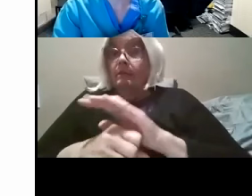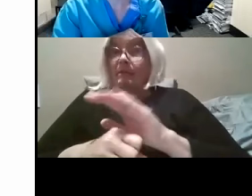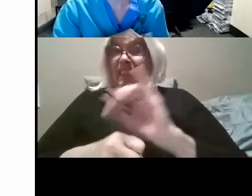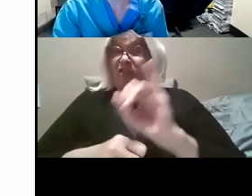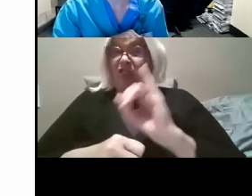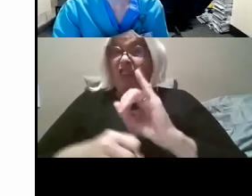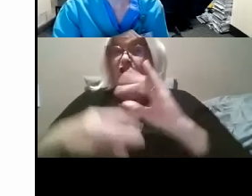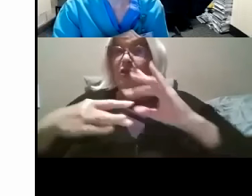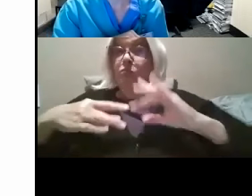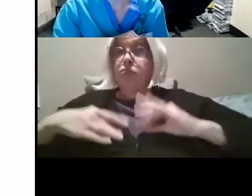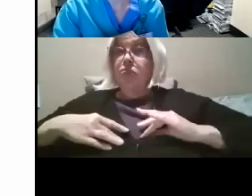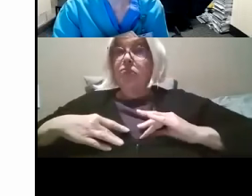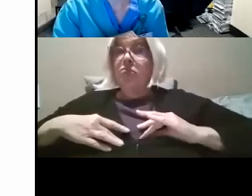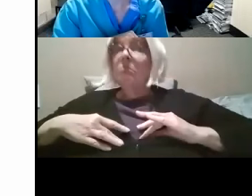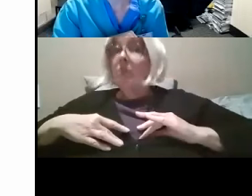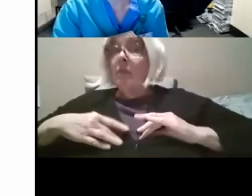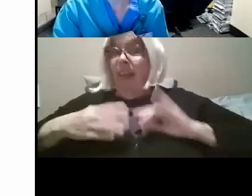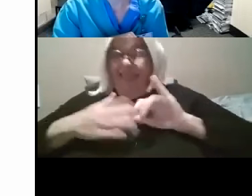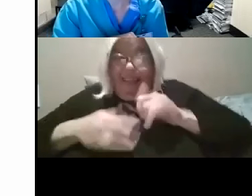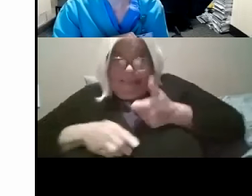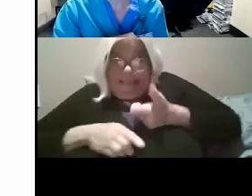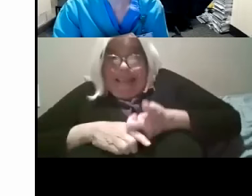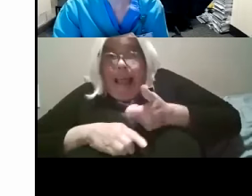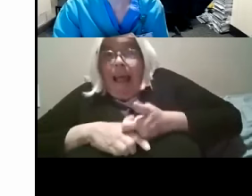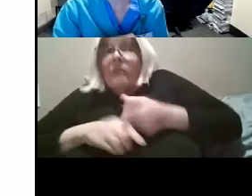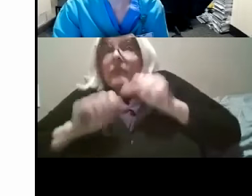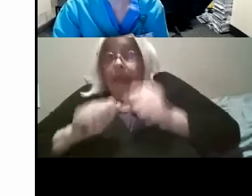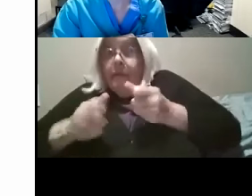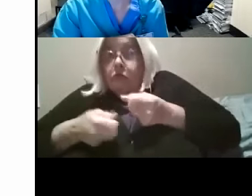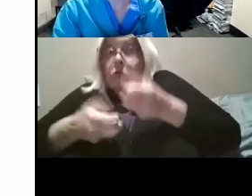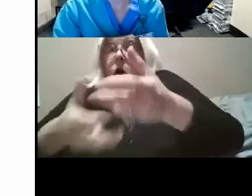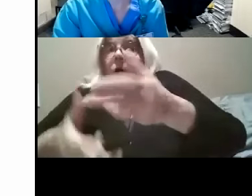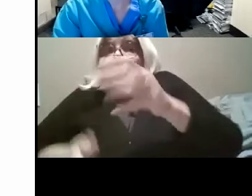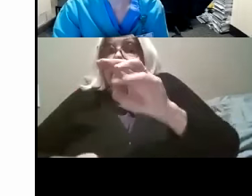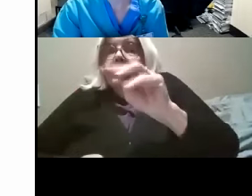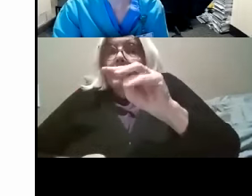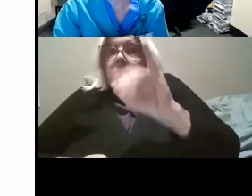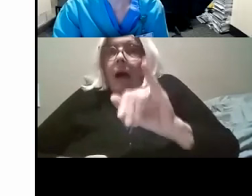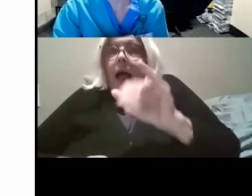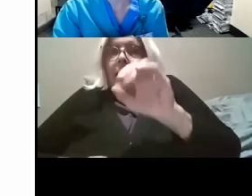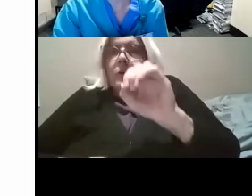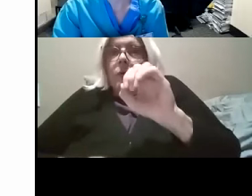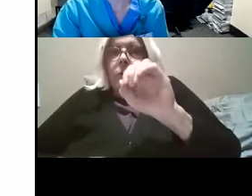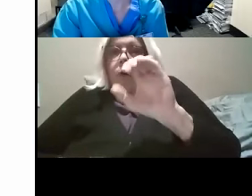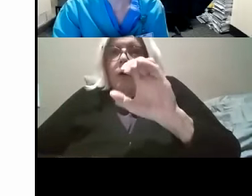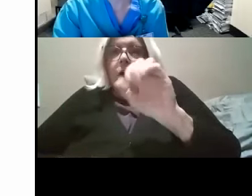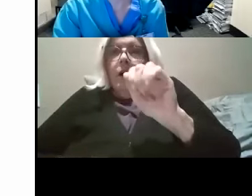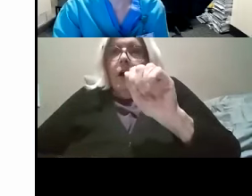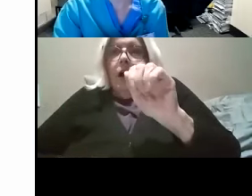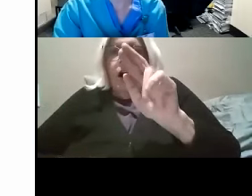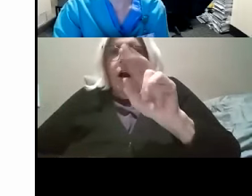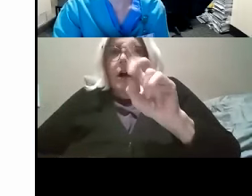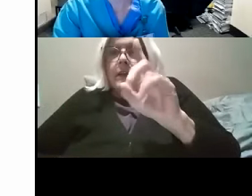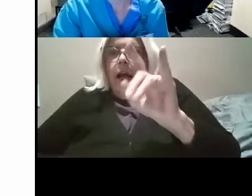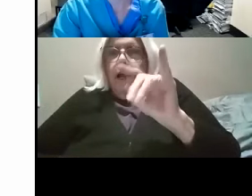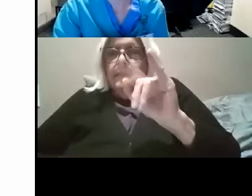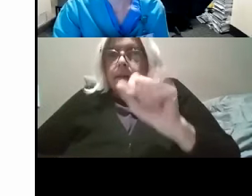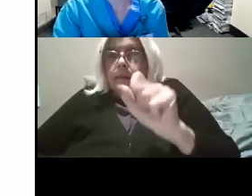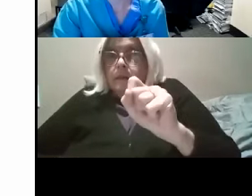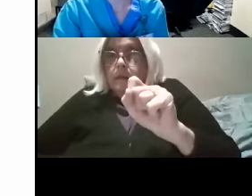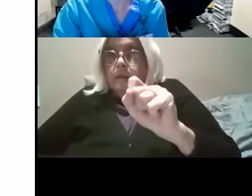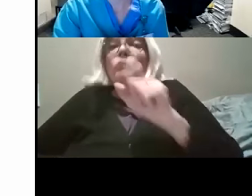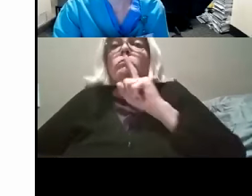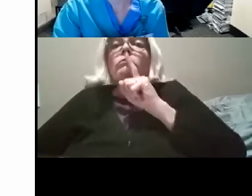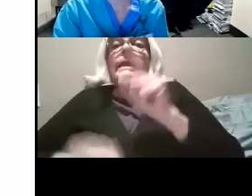and that kids are much, much more likely to get myocarditis from a COVID infection than from